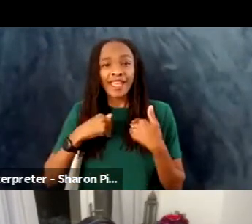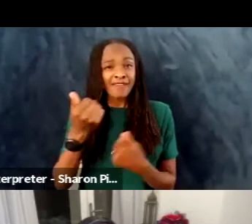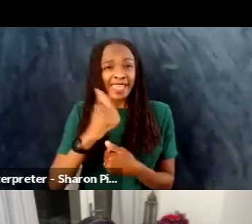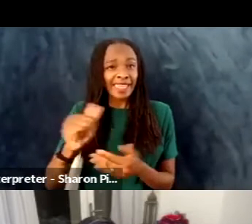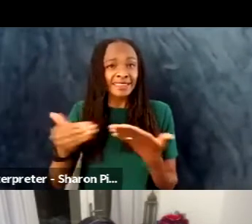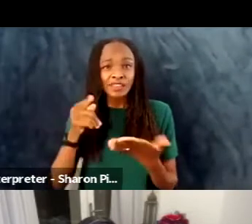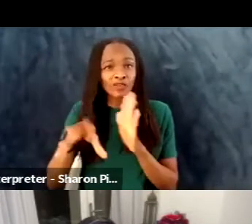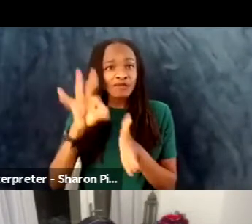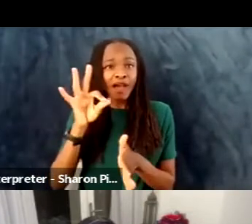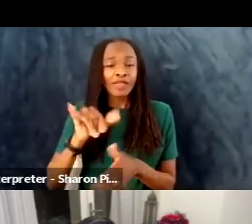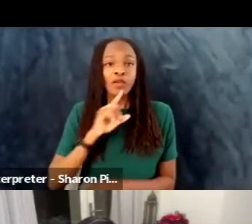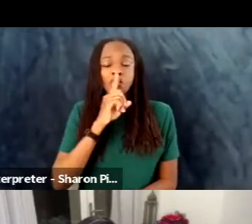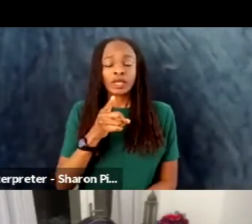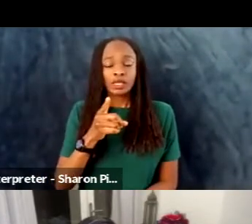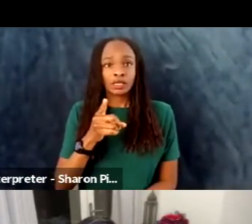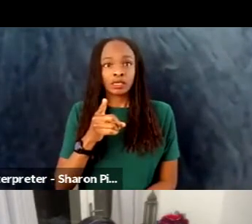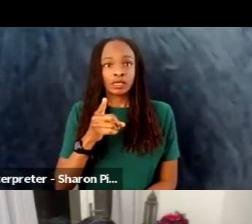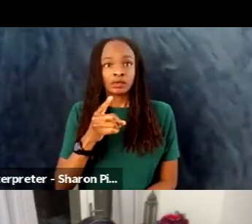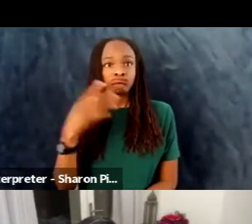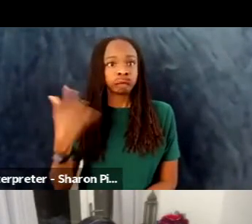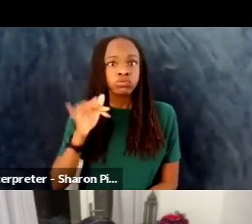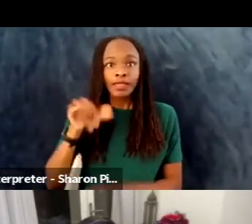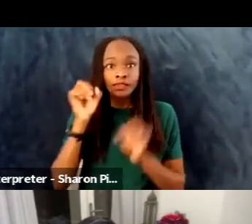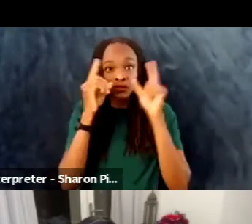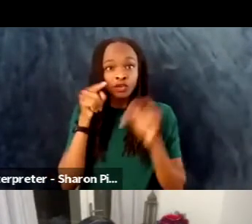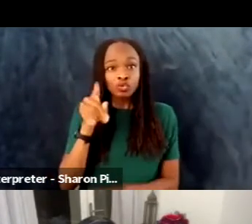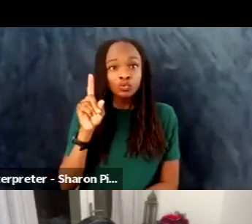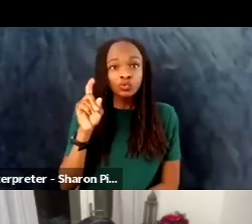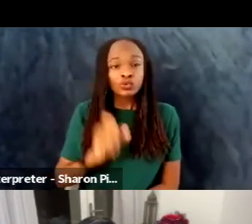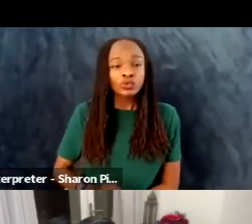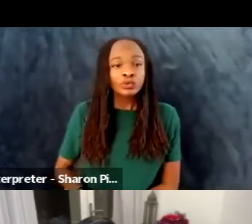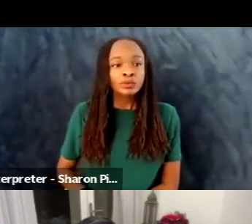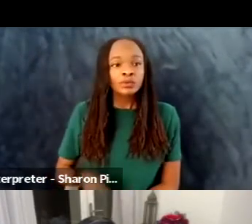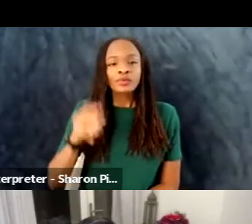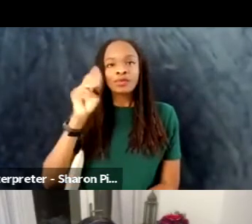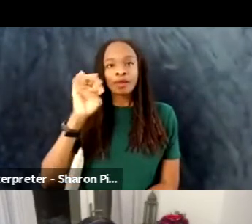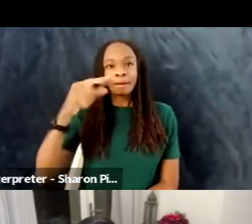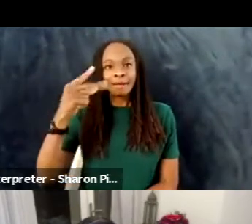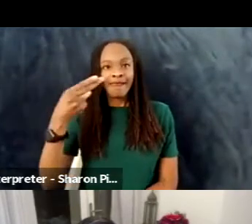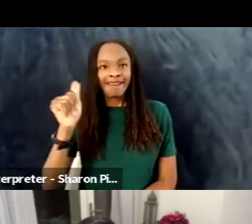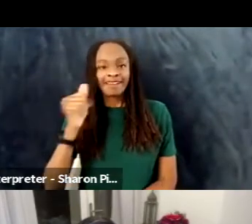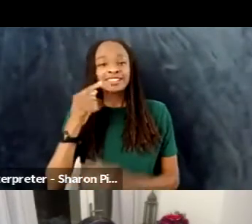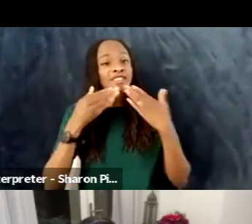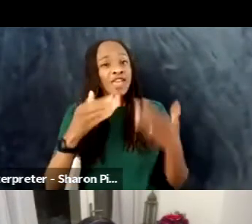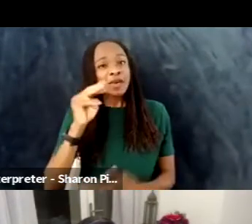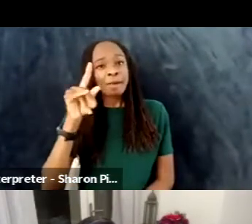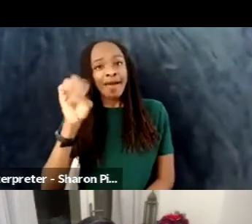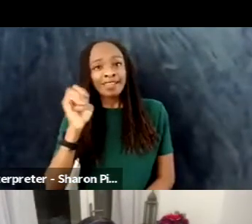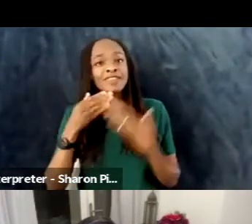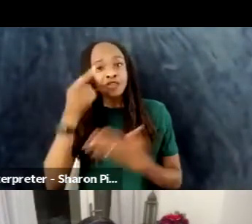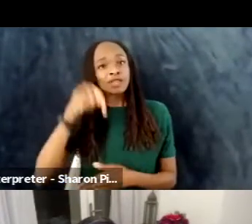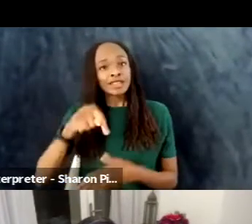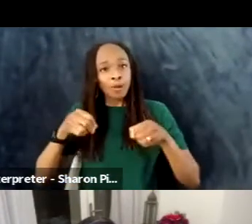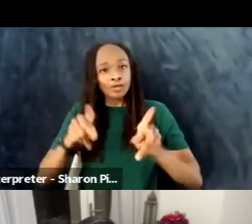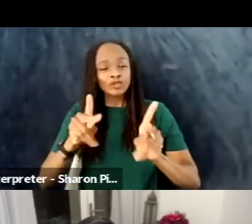that really jumped out at you that were surprising? Thank you, Madeline, and thank you for this opportunity.